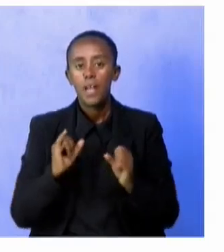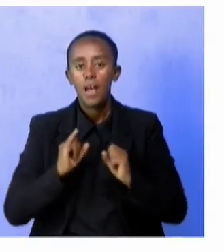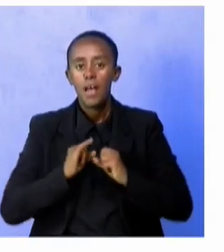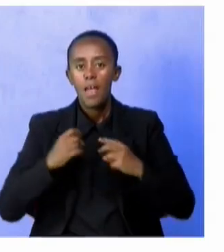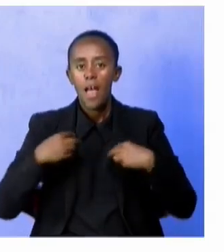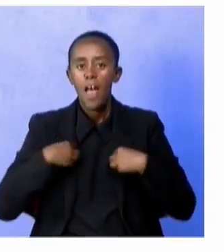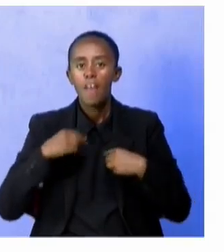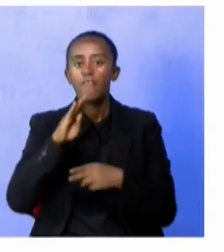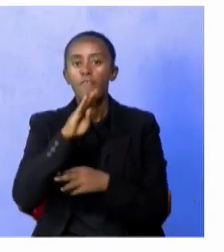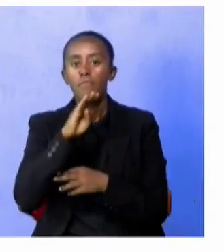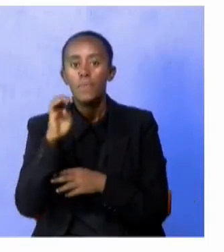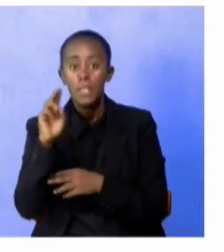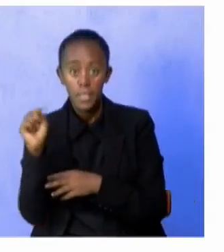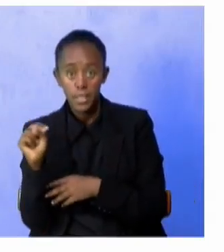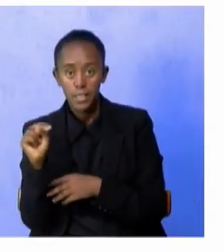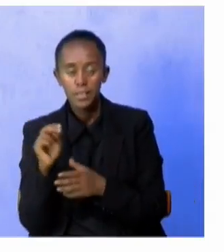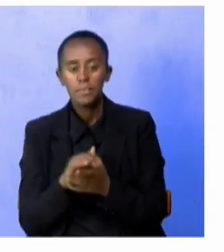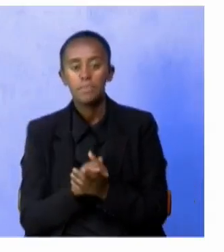learning